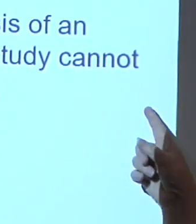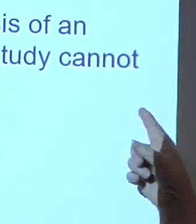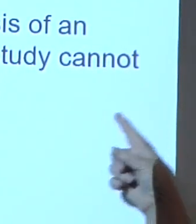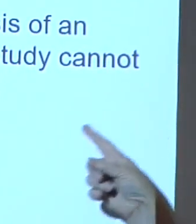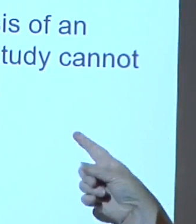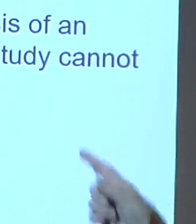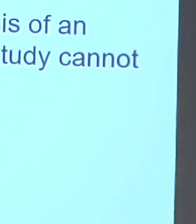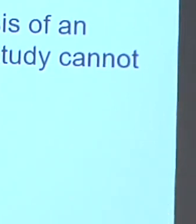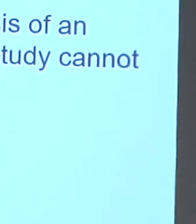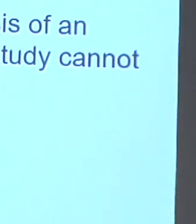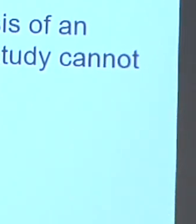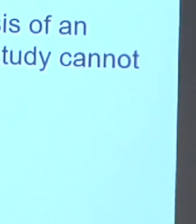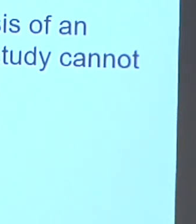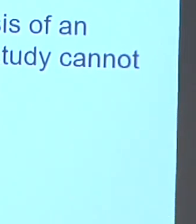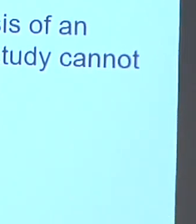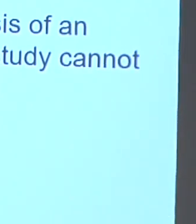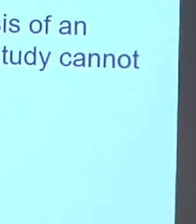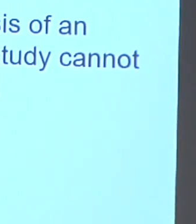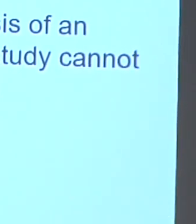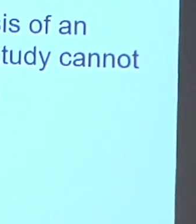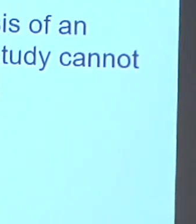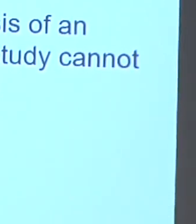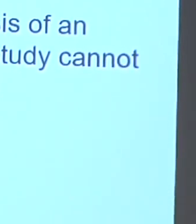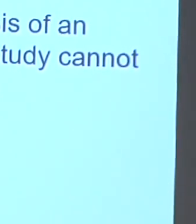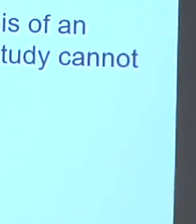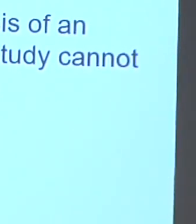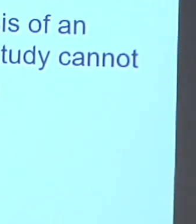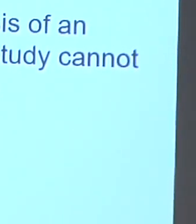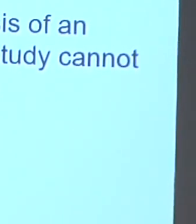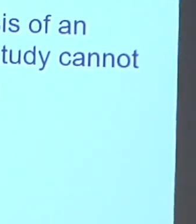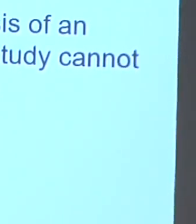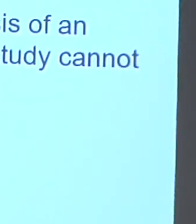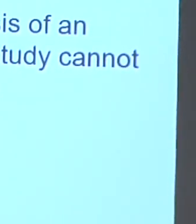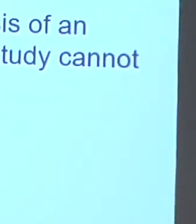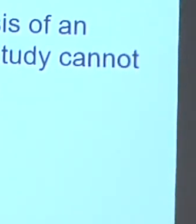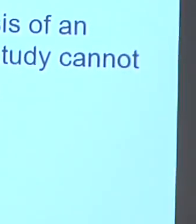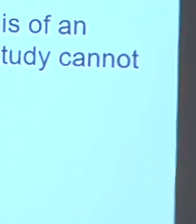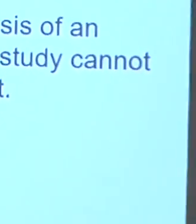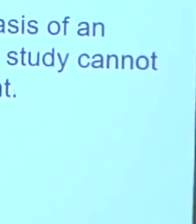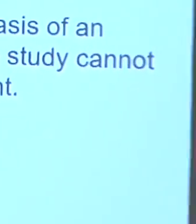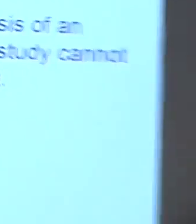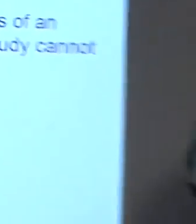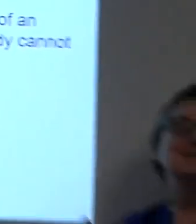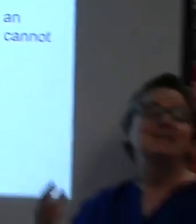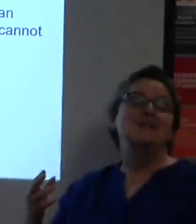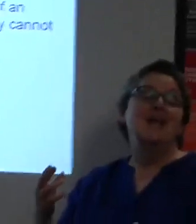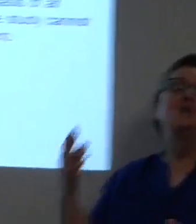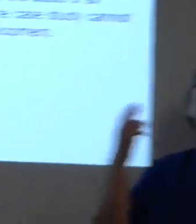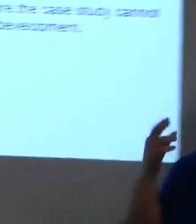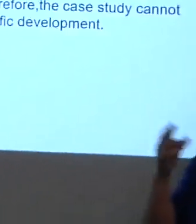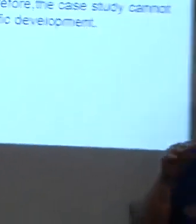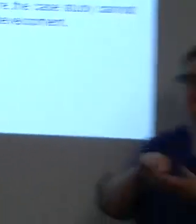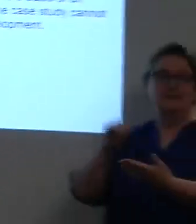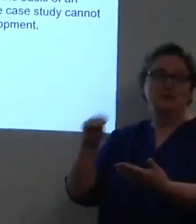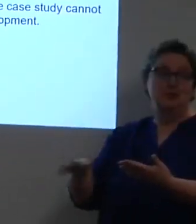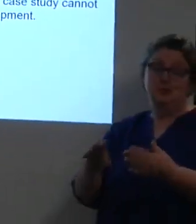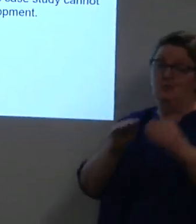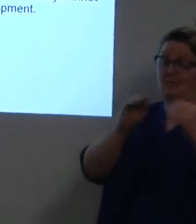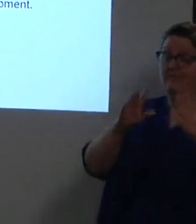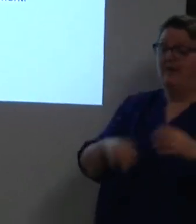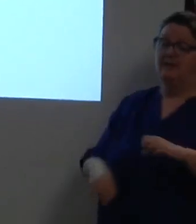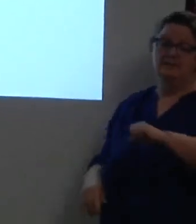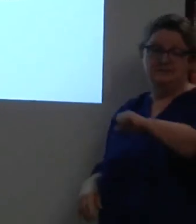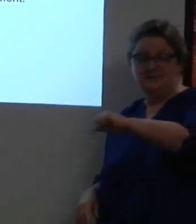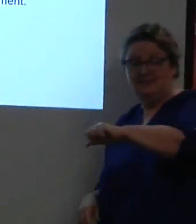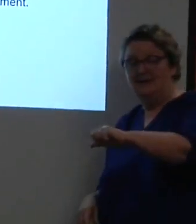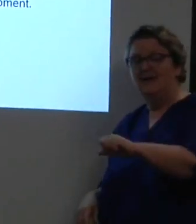do them at all. So this is one of the points of pushback, basically, that people get on using the case study method. But there are a lot